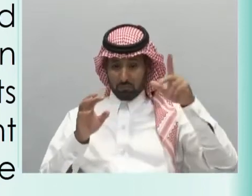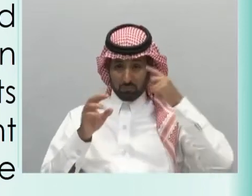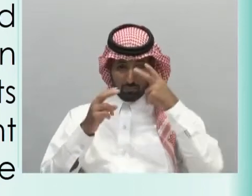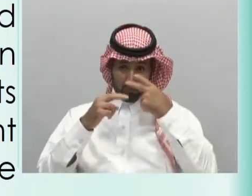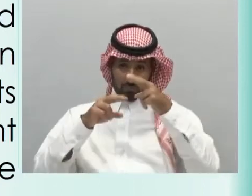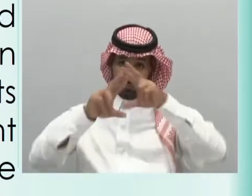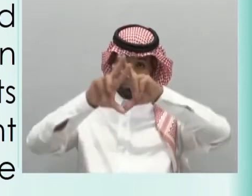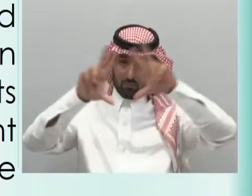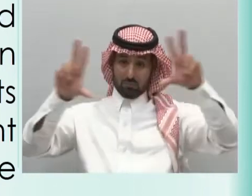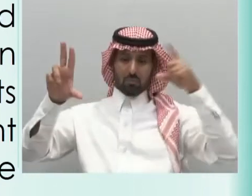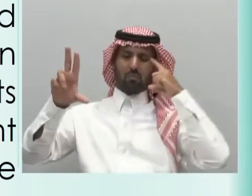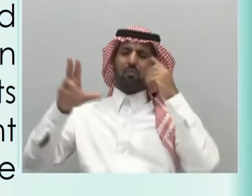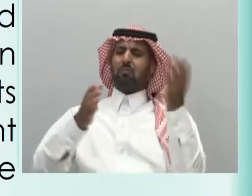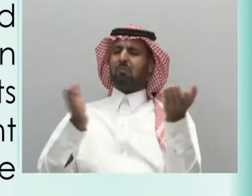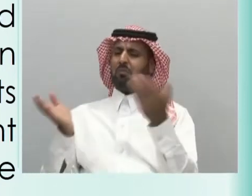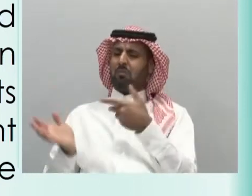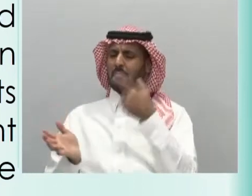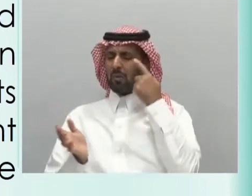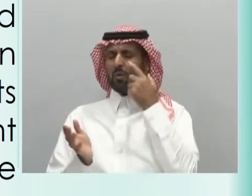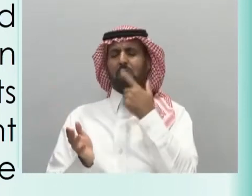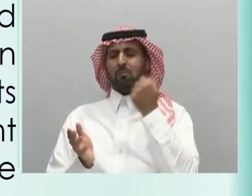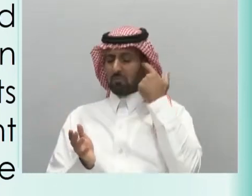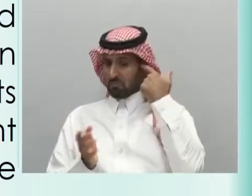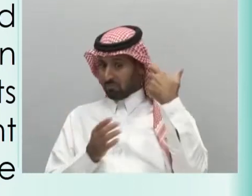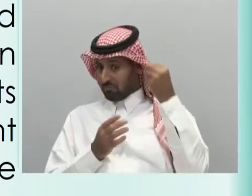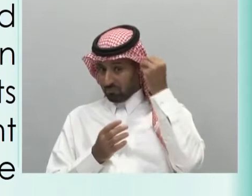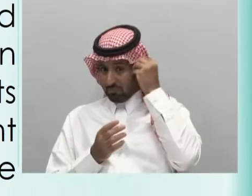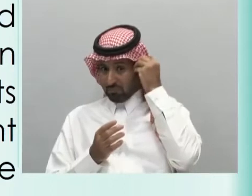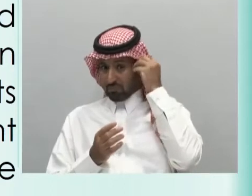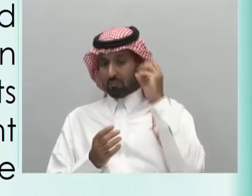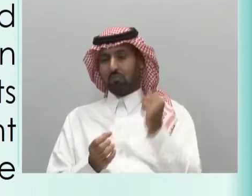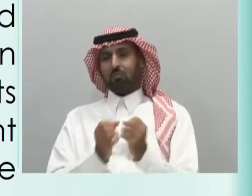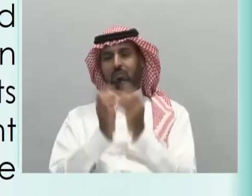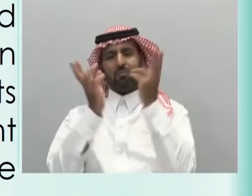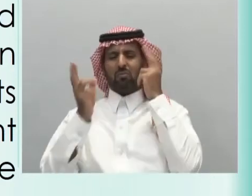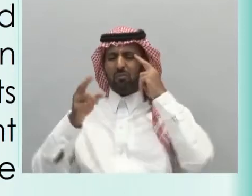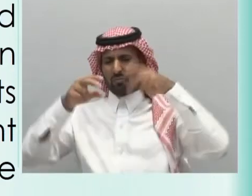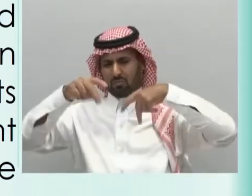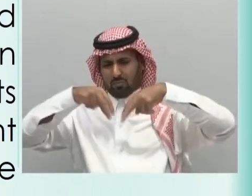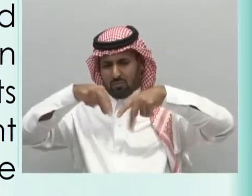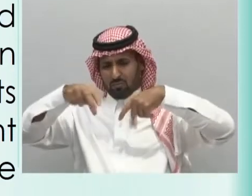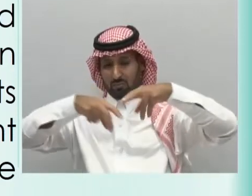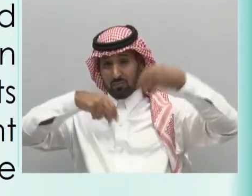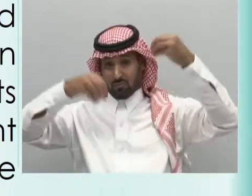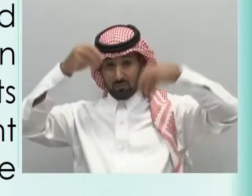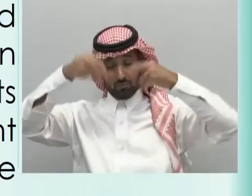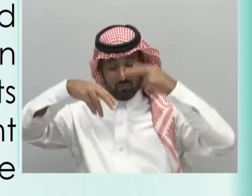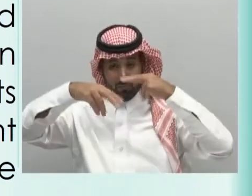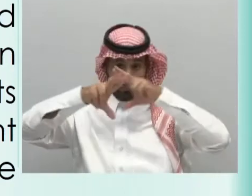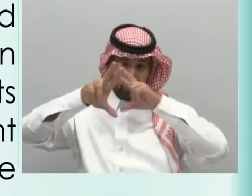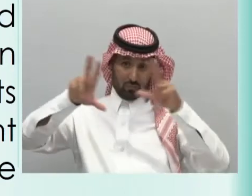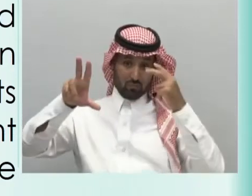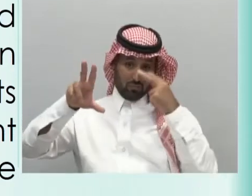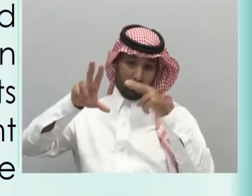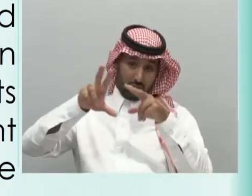gives guests the unique opportunity to experience the plant and animal life of the rainforest canopy